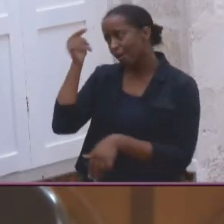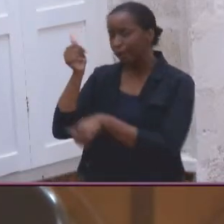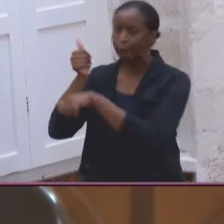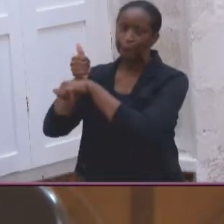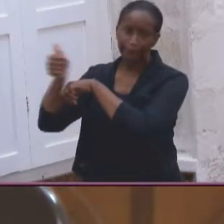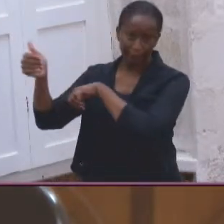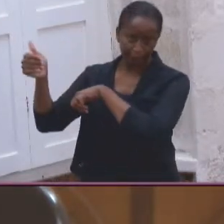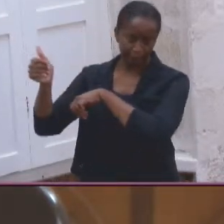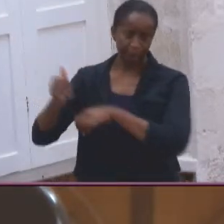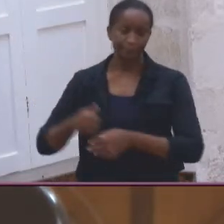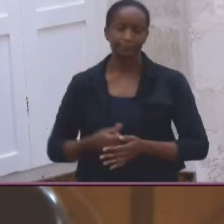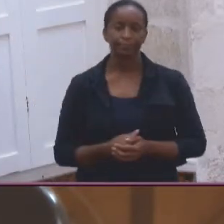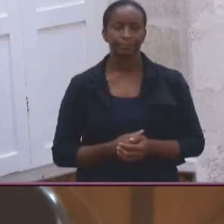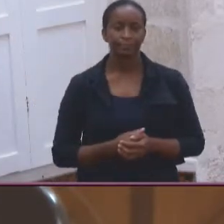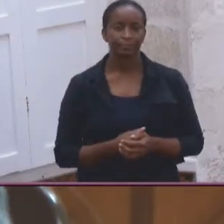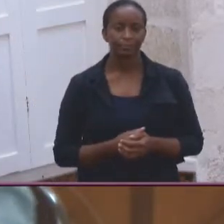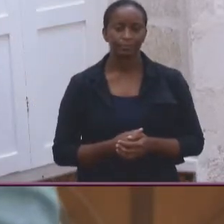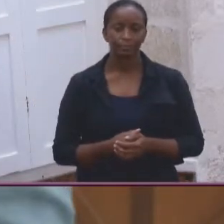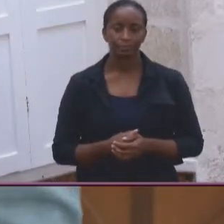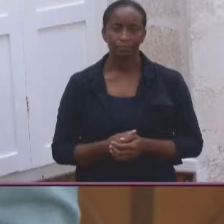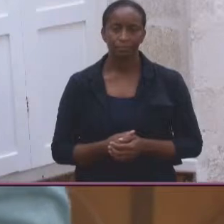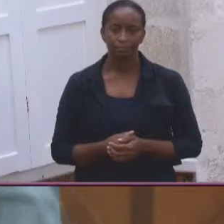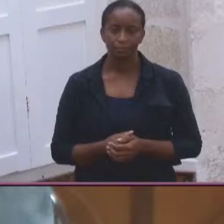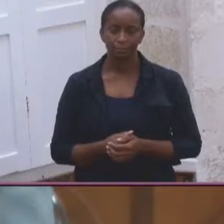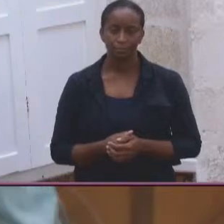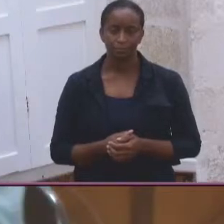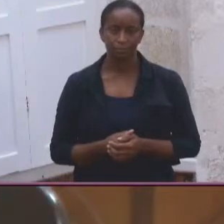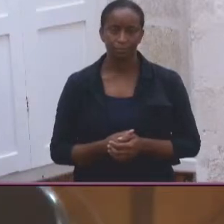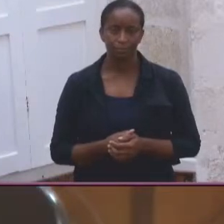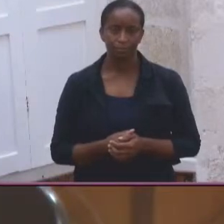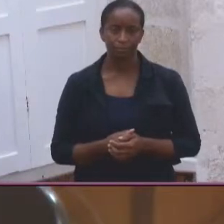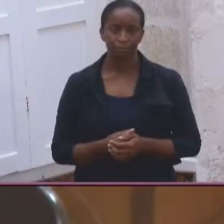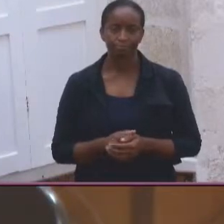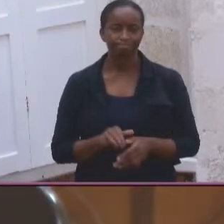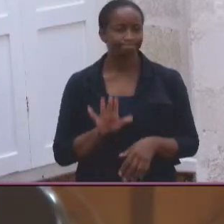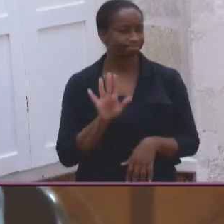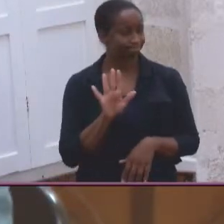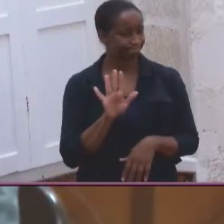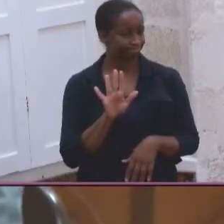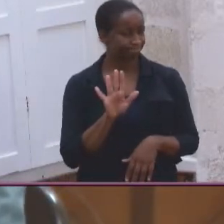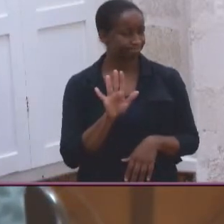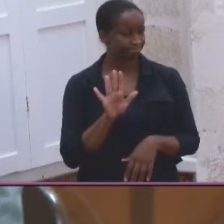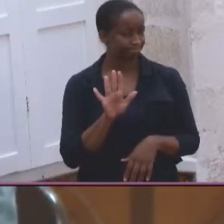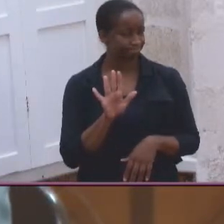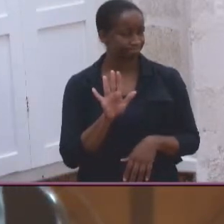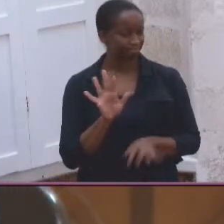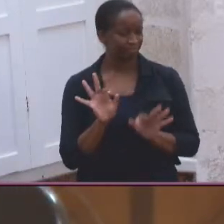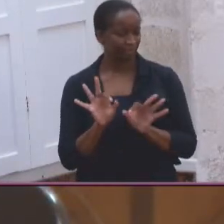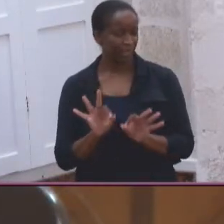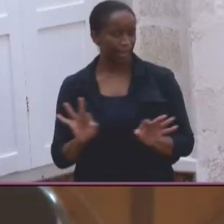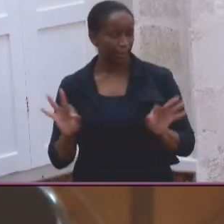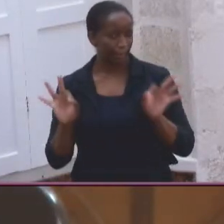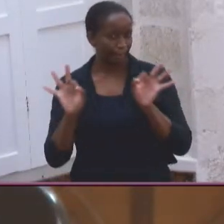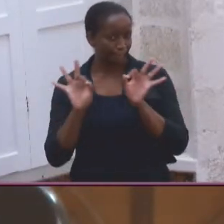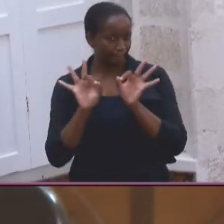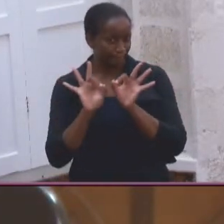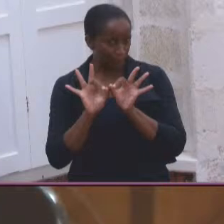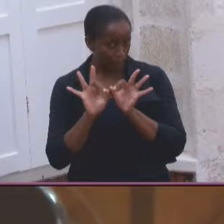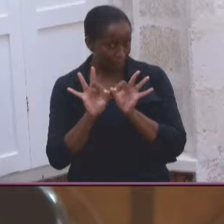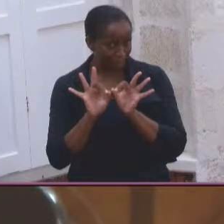sir, that there are 1 or 2 things that we are missing. I believe that constitutions